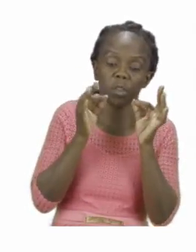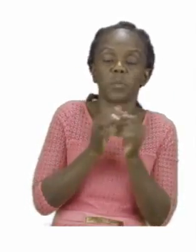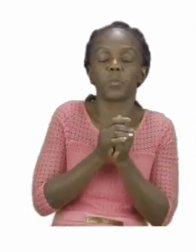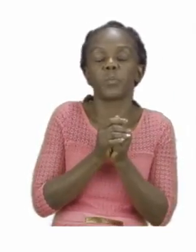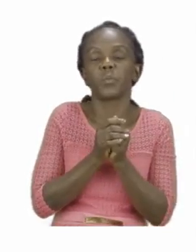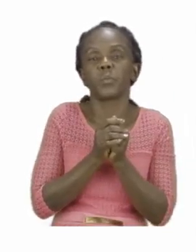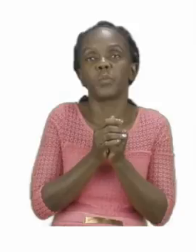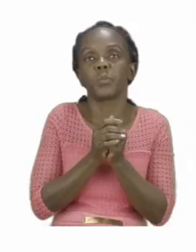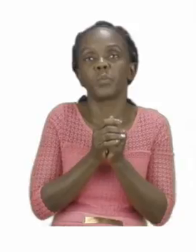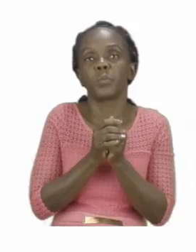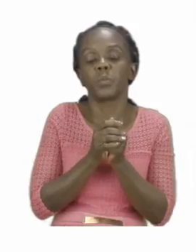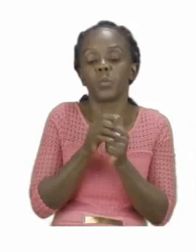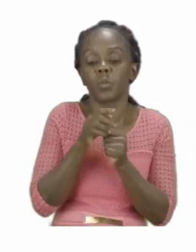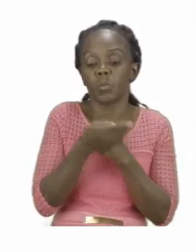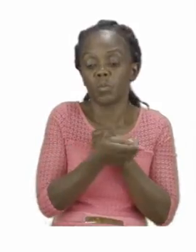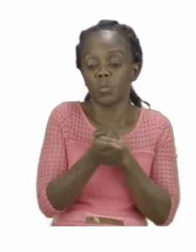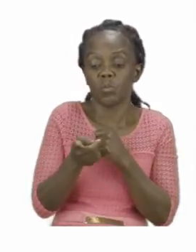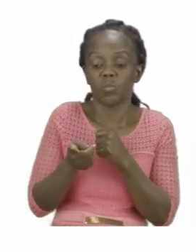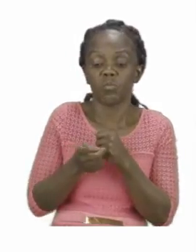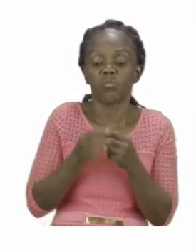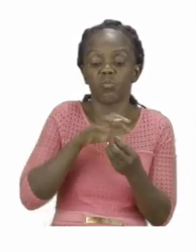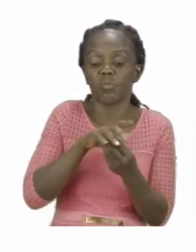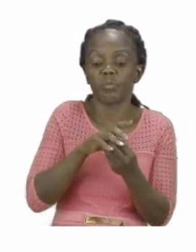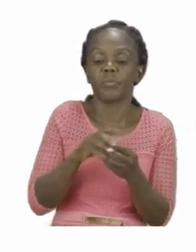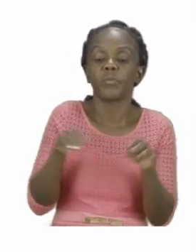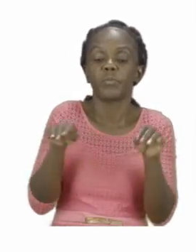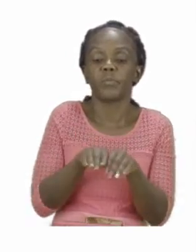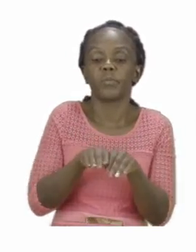to act out the actions of all the family members.